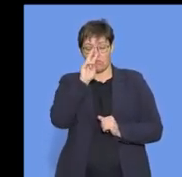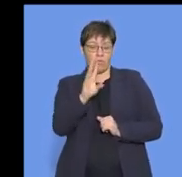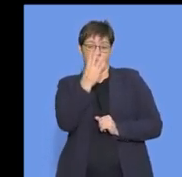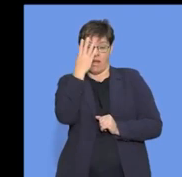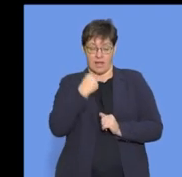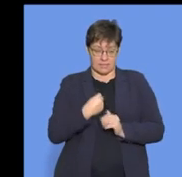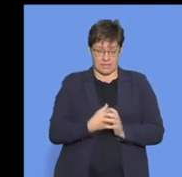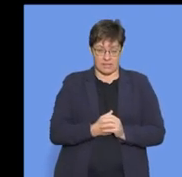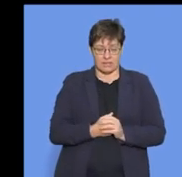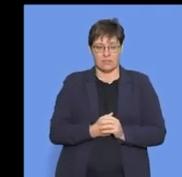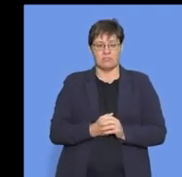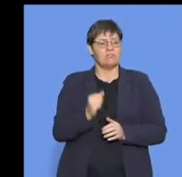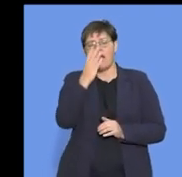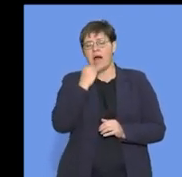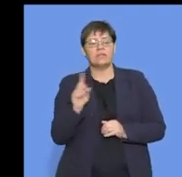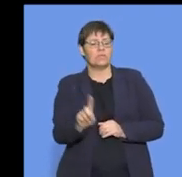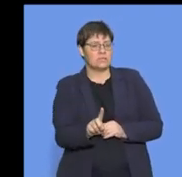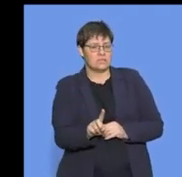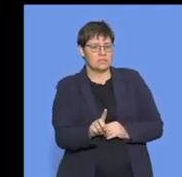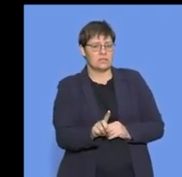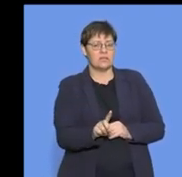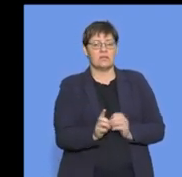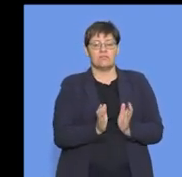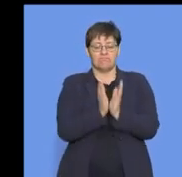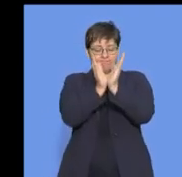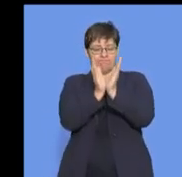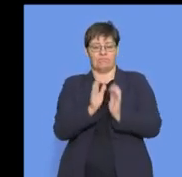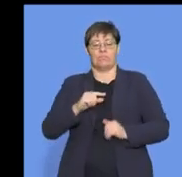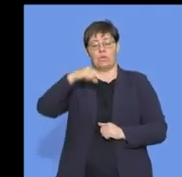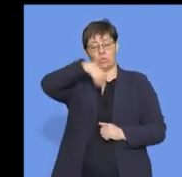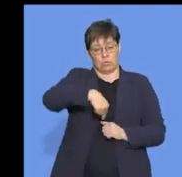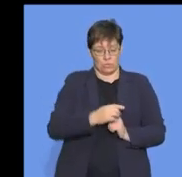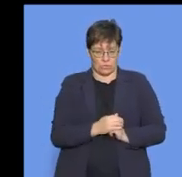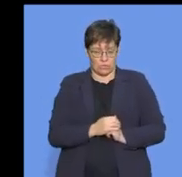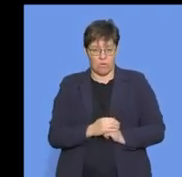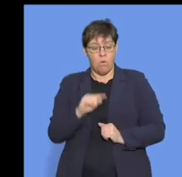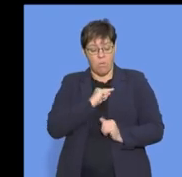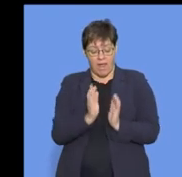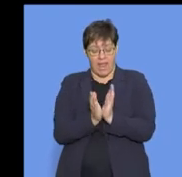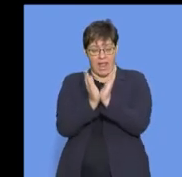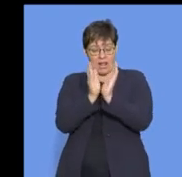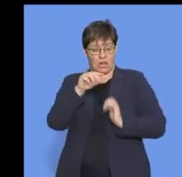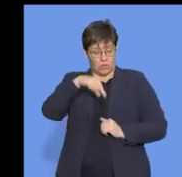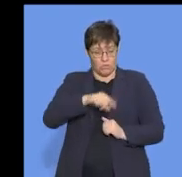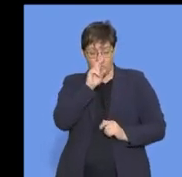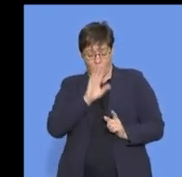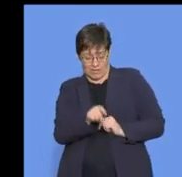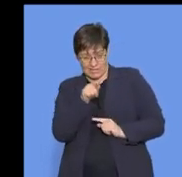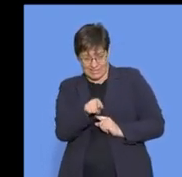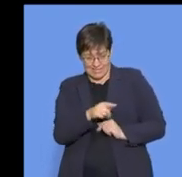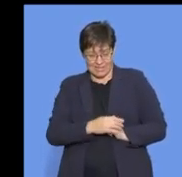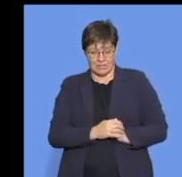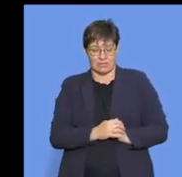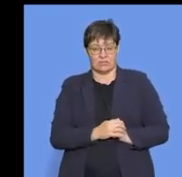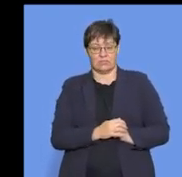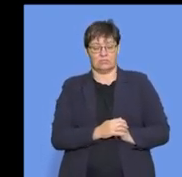again? Let's look at what they're asking us. They're asking us for angle Q. Because they want us to find angle Q, that's